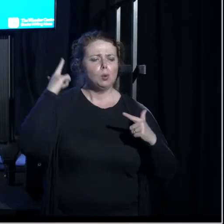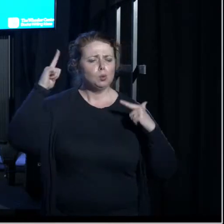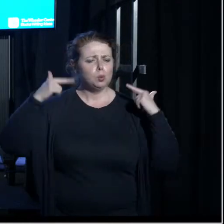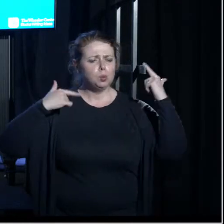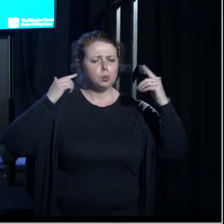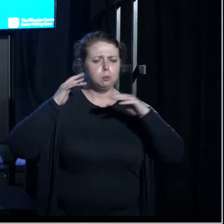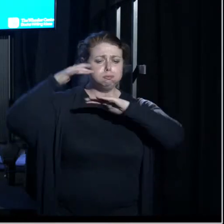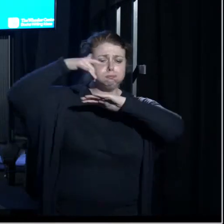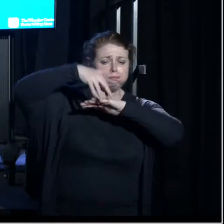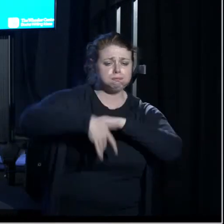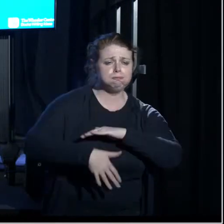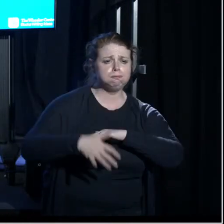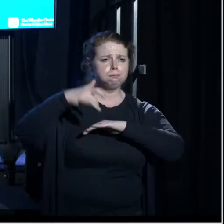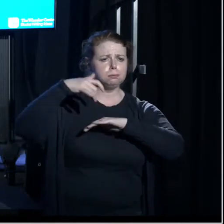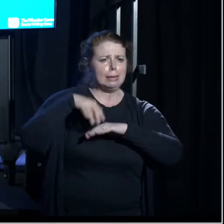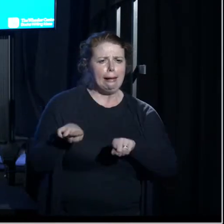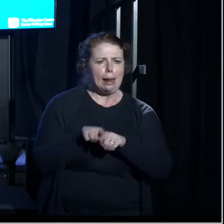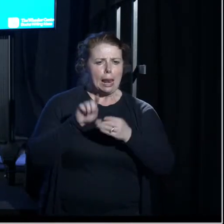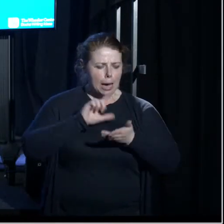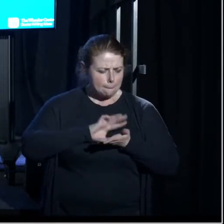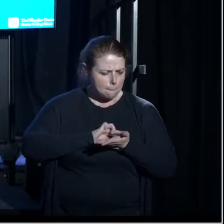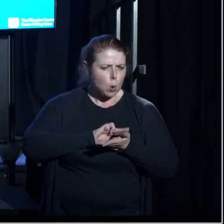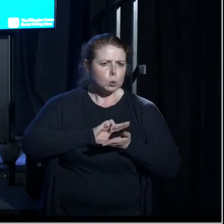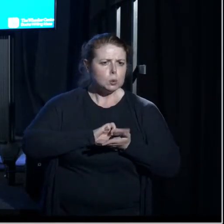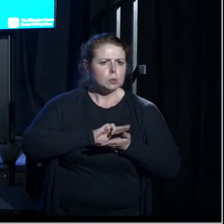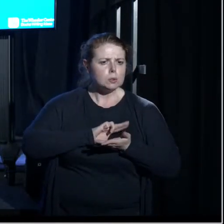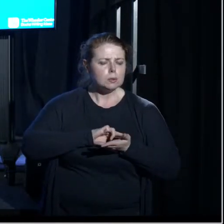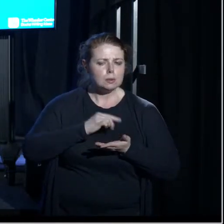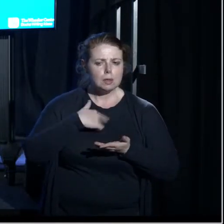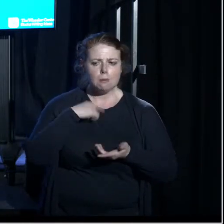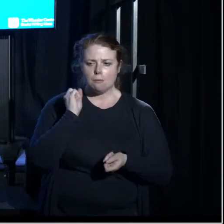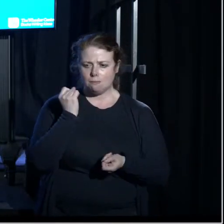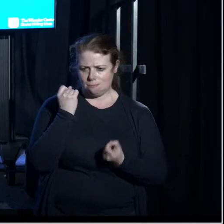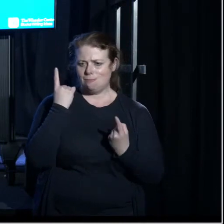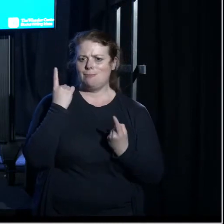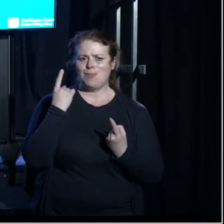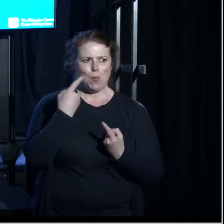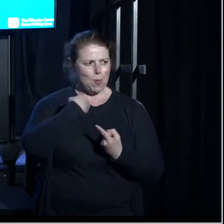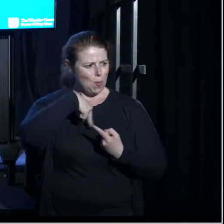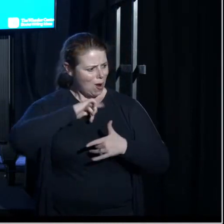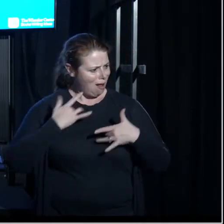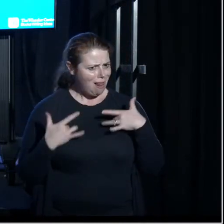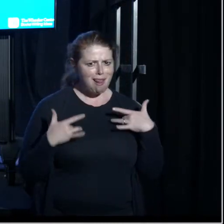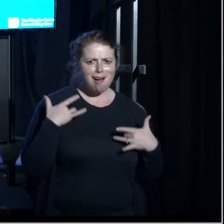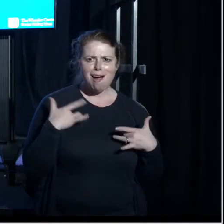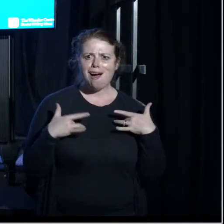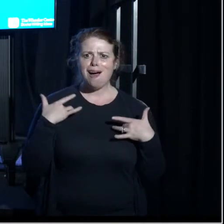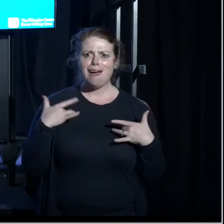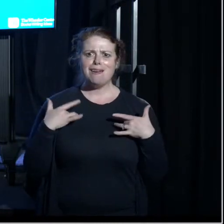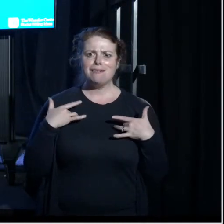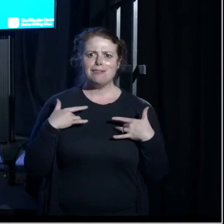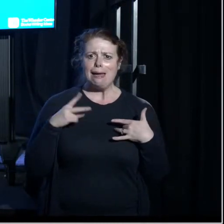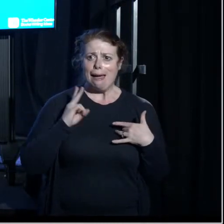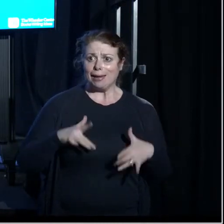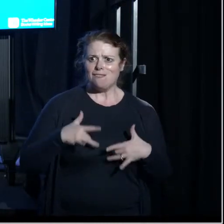a shared pulse. I understood then that we were never so alive and we would never be